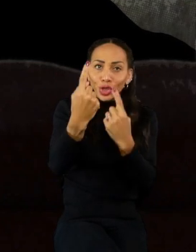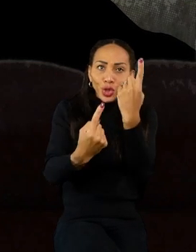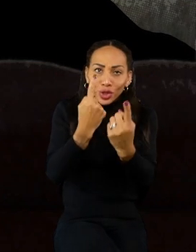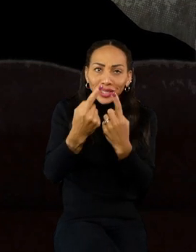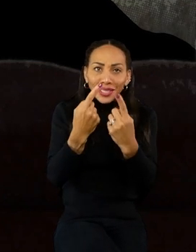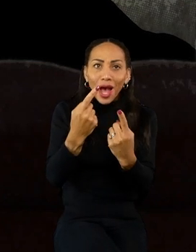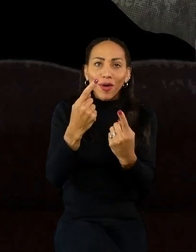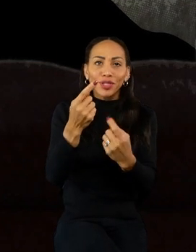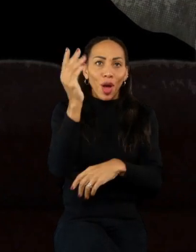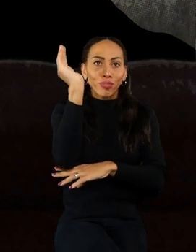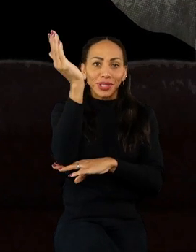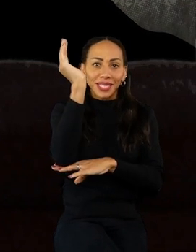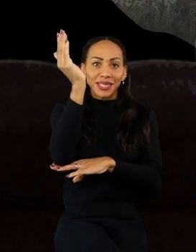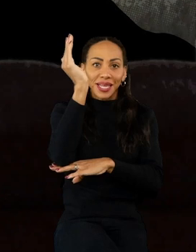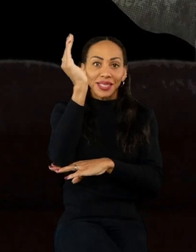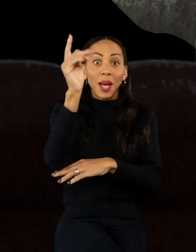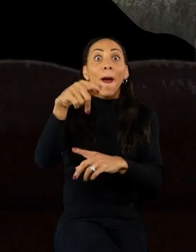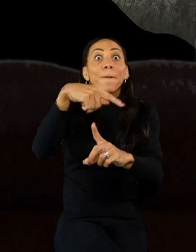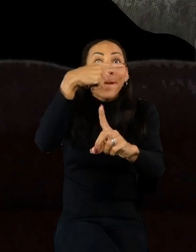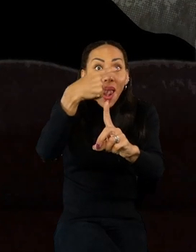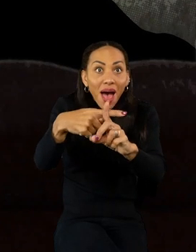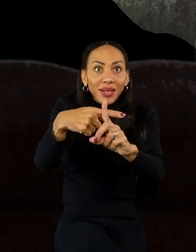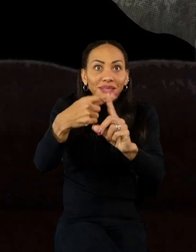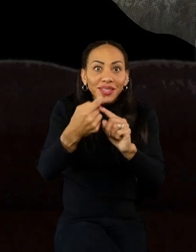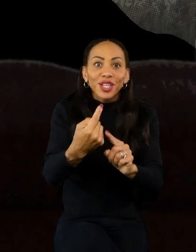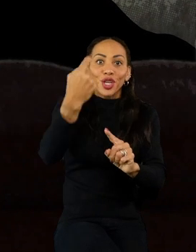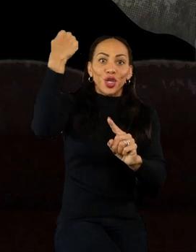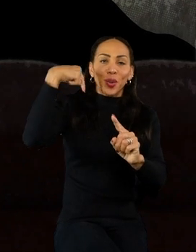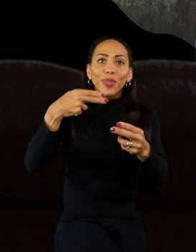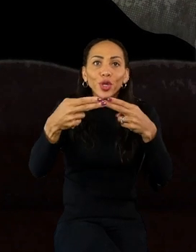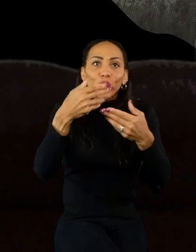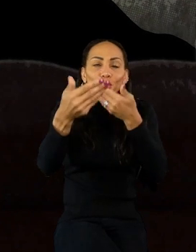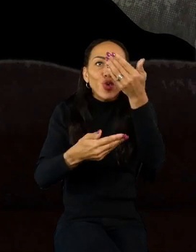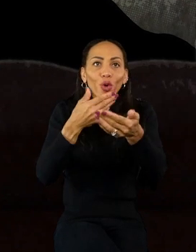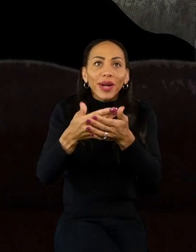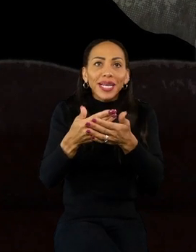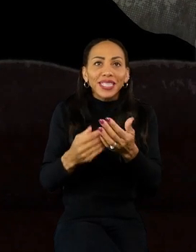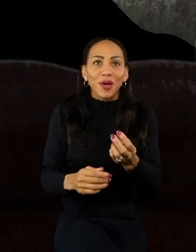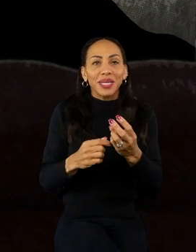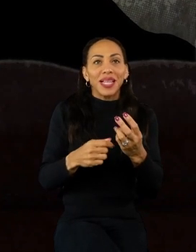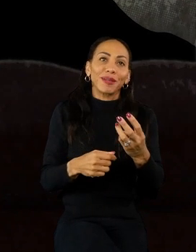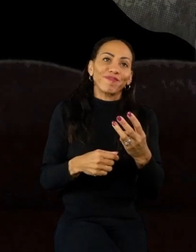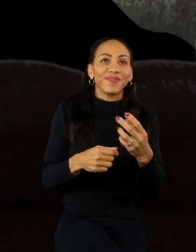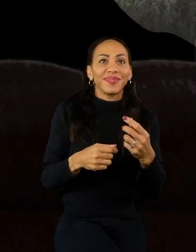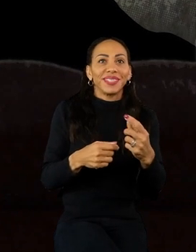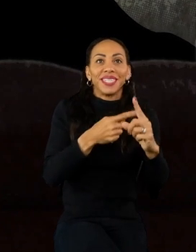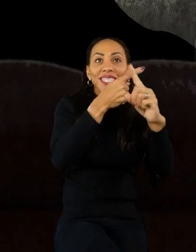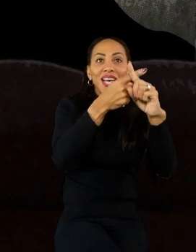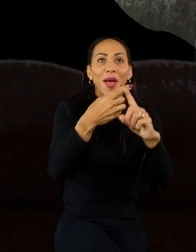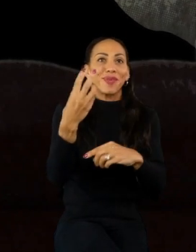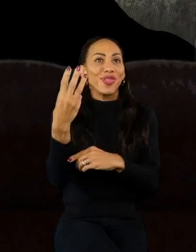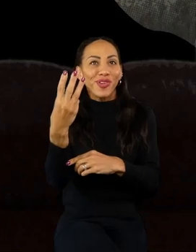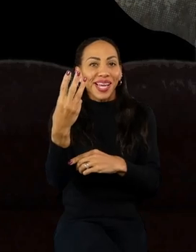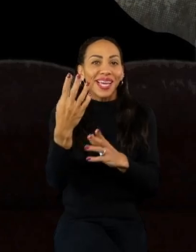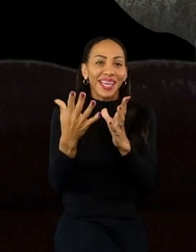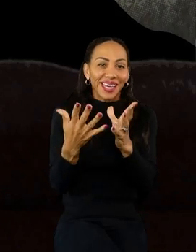news. And you are also the TV news presenters. And you are also in the feature, in the news story, that's being featured